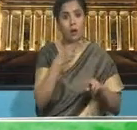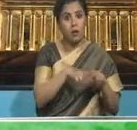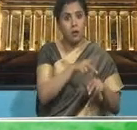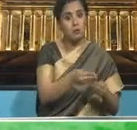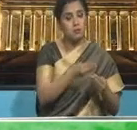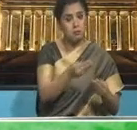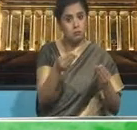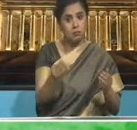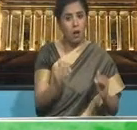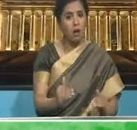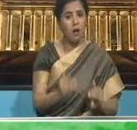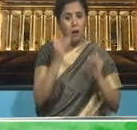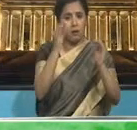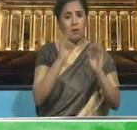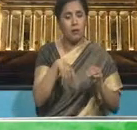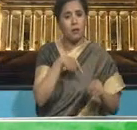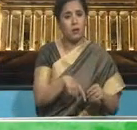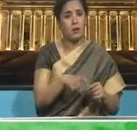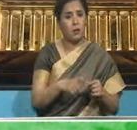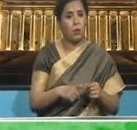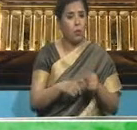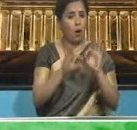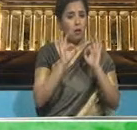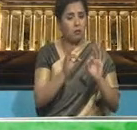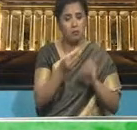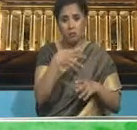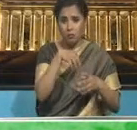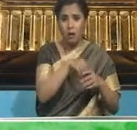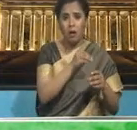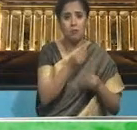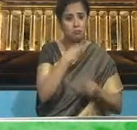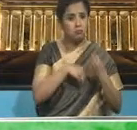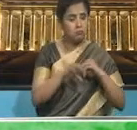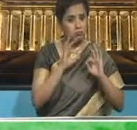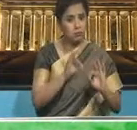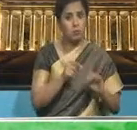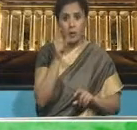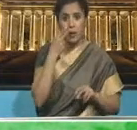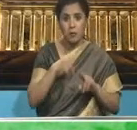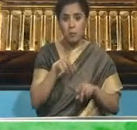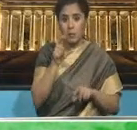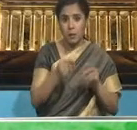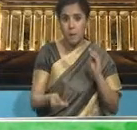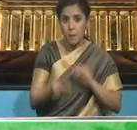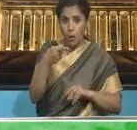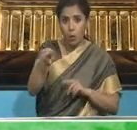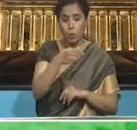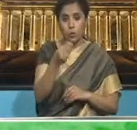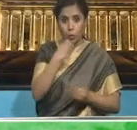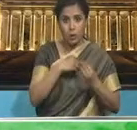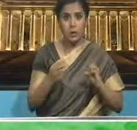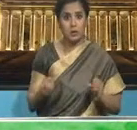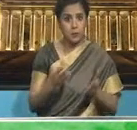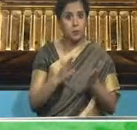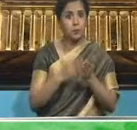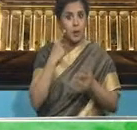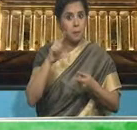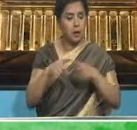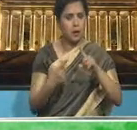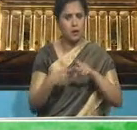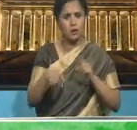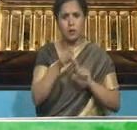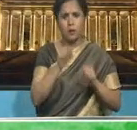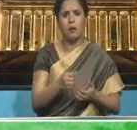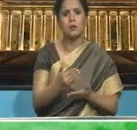provide high levels of nutrition. If more and more people turn to millets, it will help